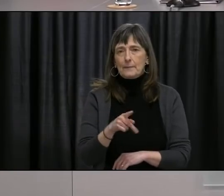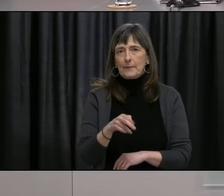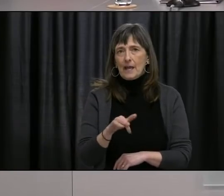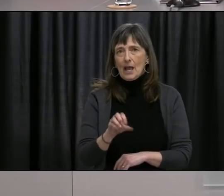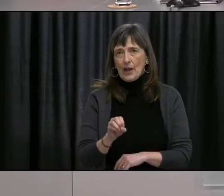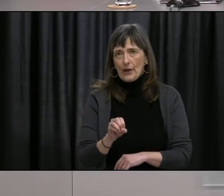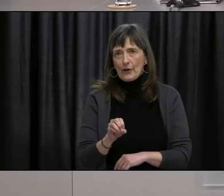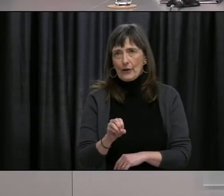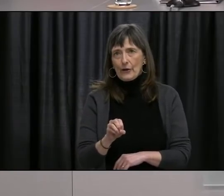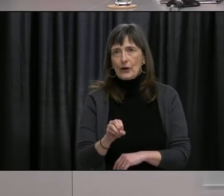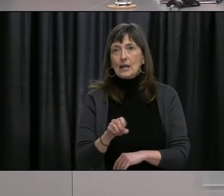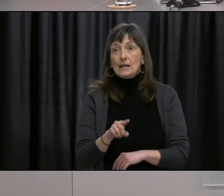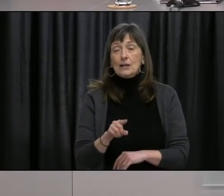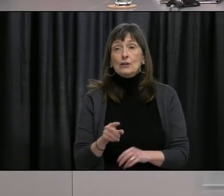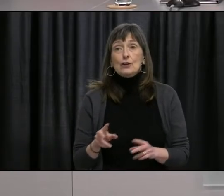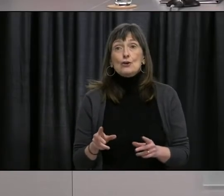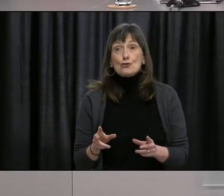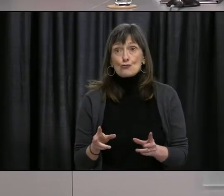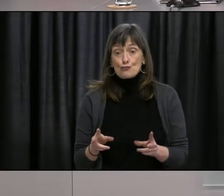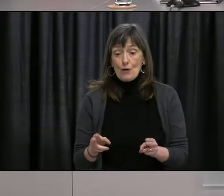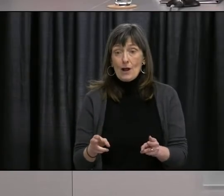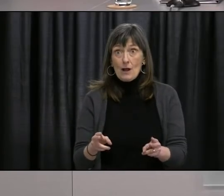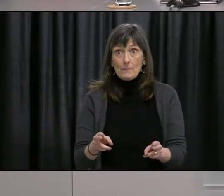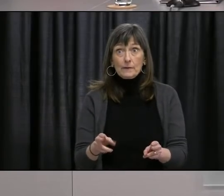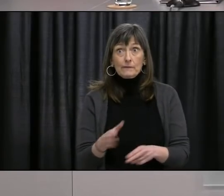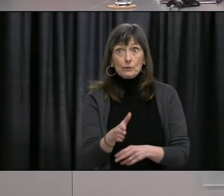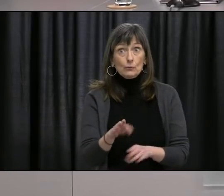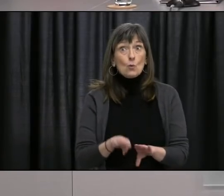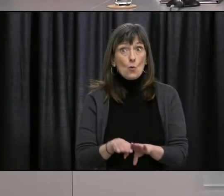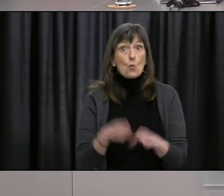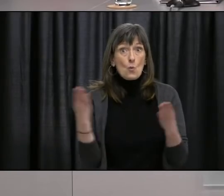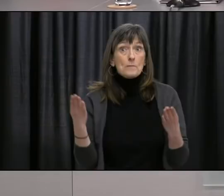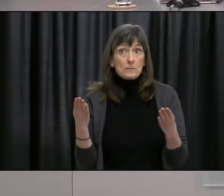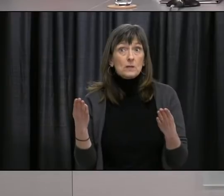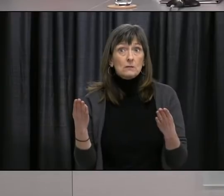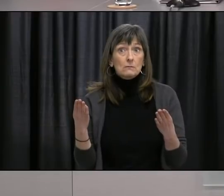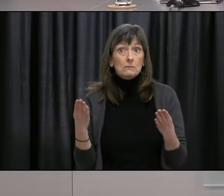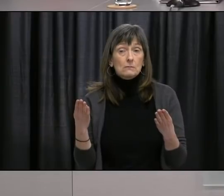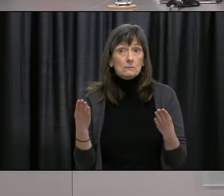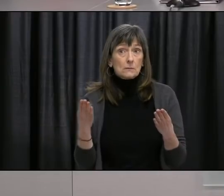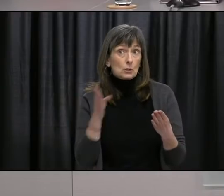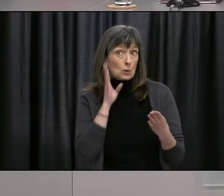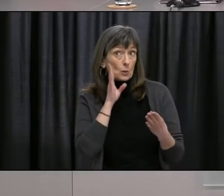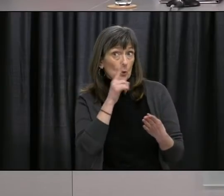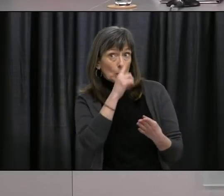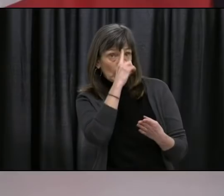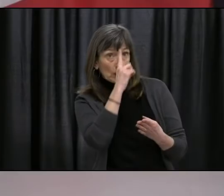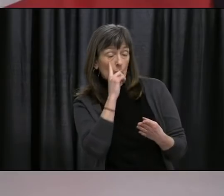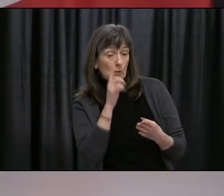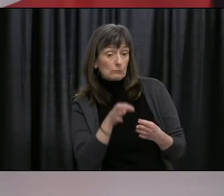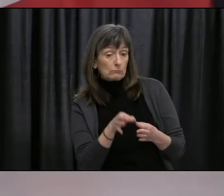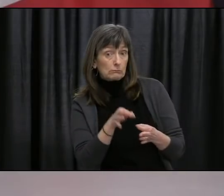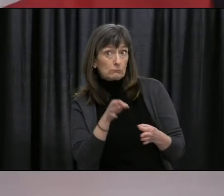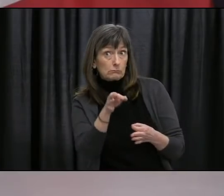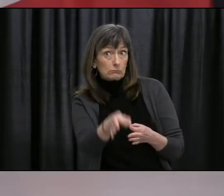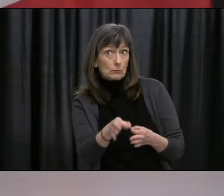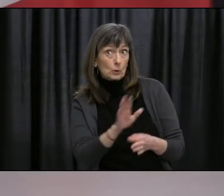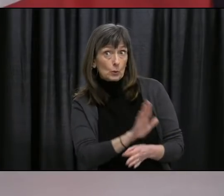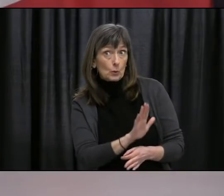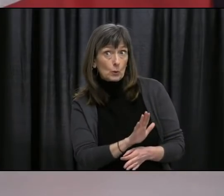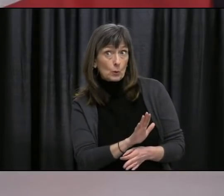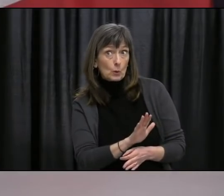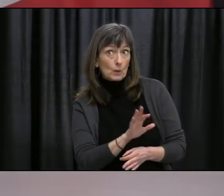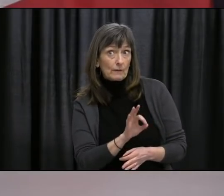support pushing the crab fishery back until the 11th of May, as suggested by the FFAW? So right now, there's ongoing work between